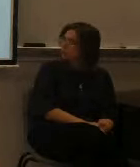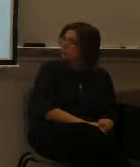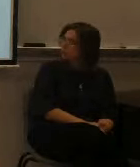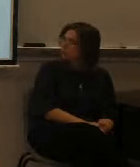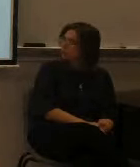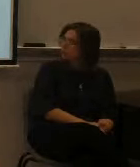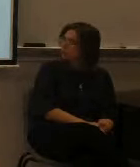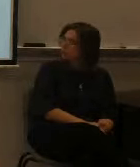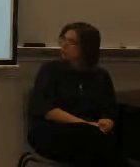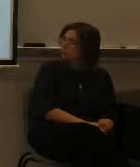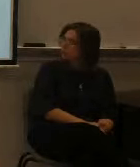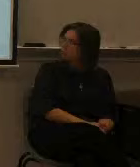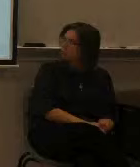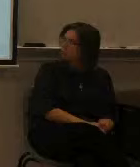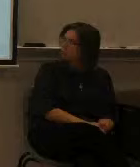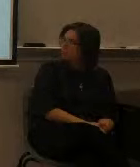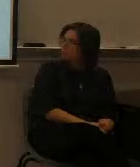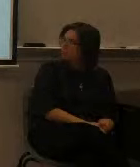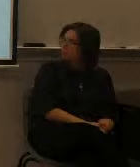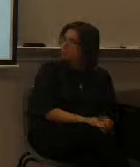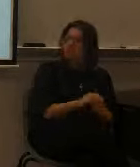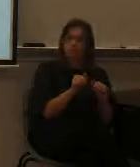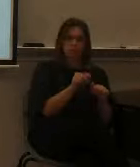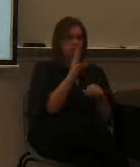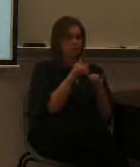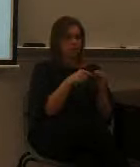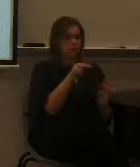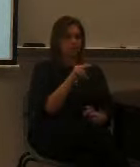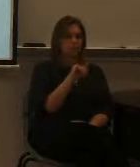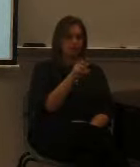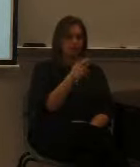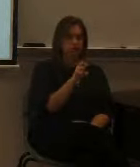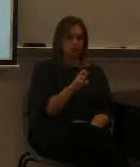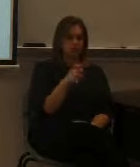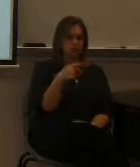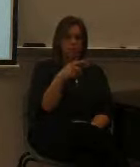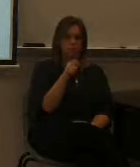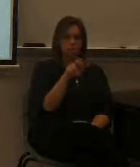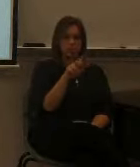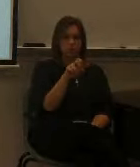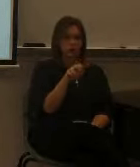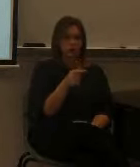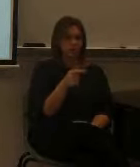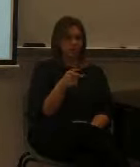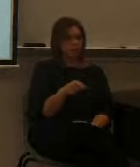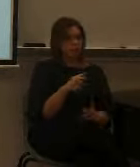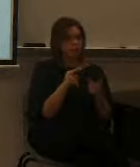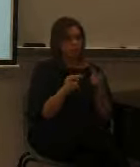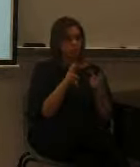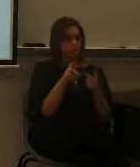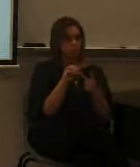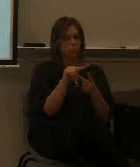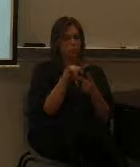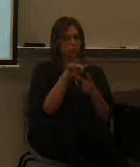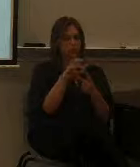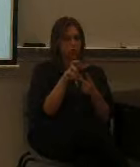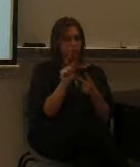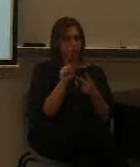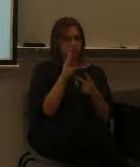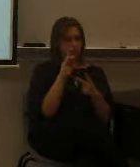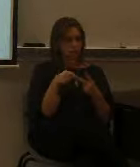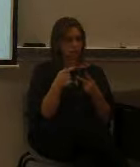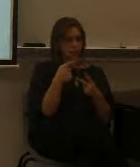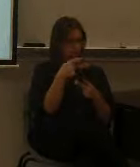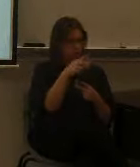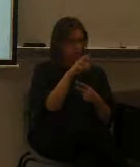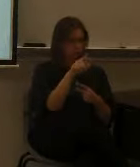And we can talk about niche partitioning, and these are two rotifers, and the same kind of things we talked about when we talked about